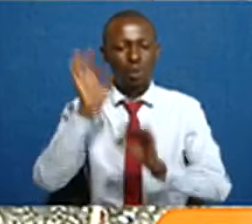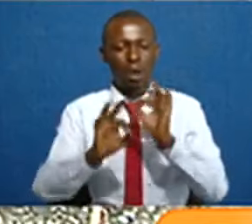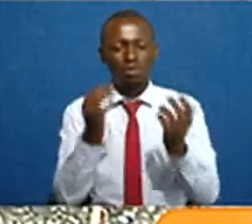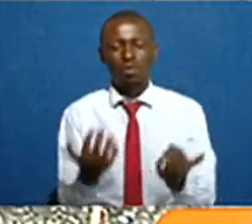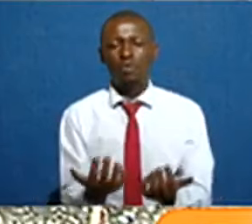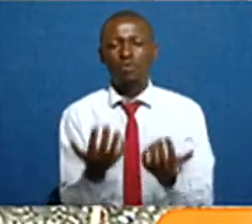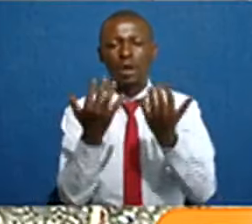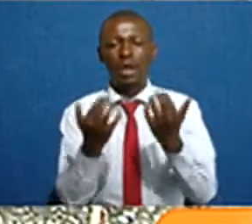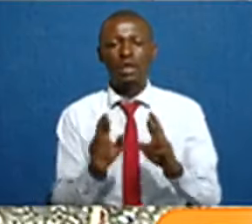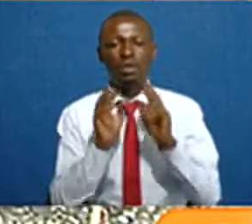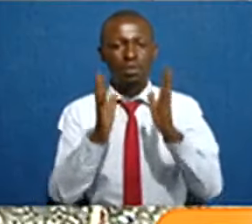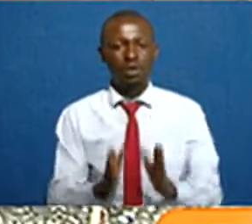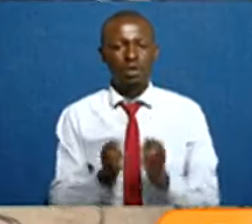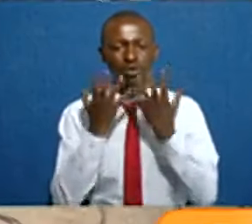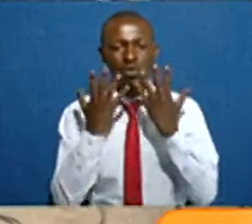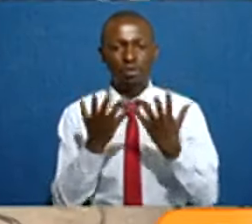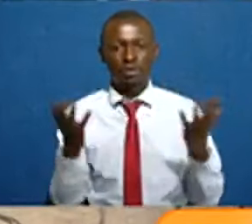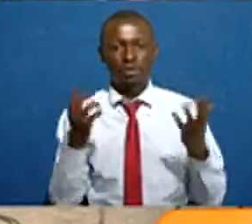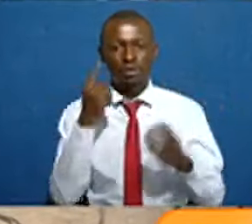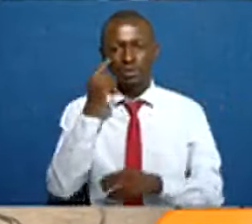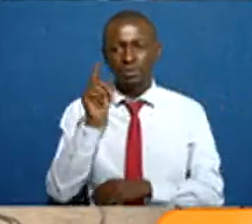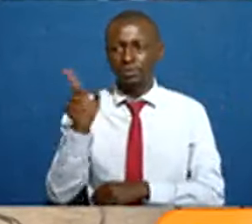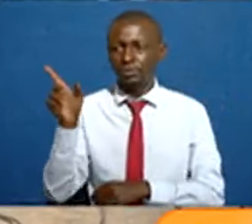very own Ben Kirui.